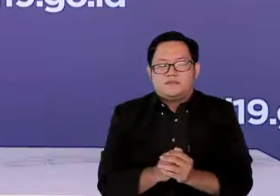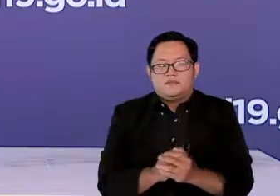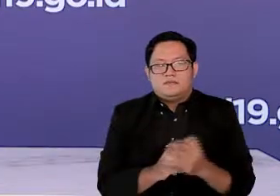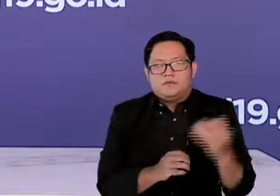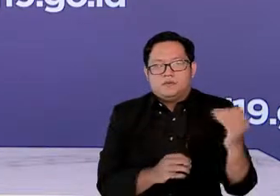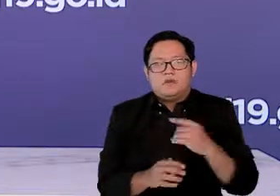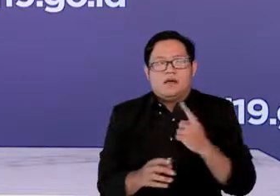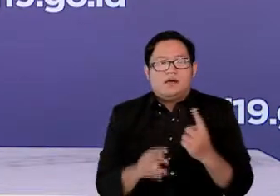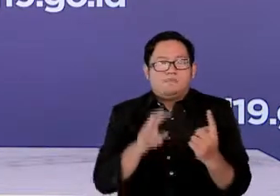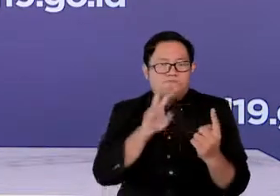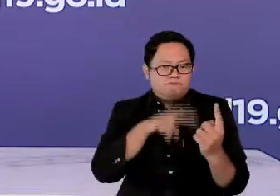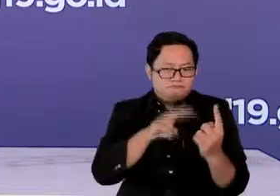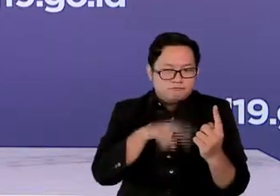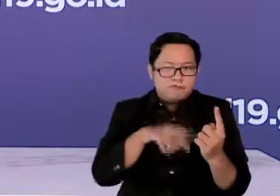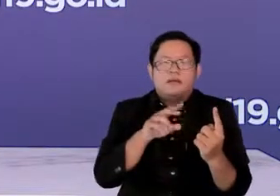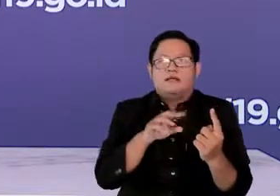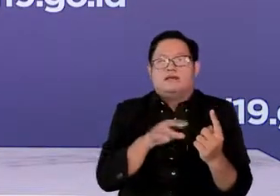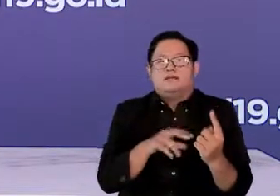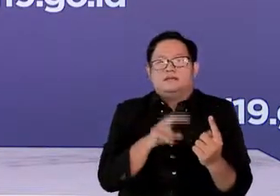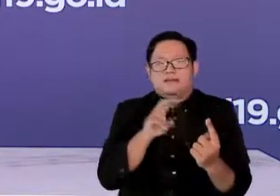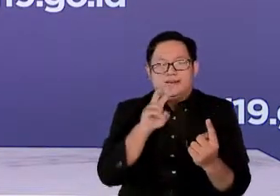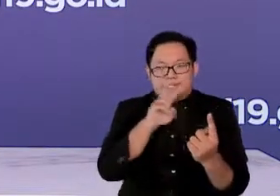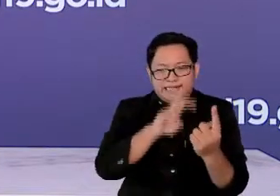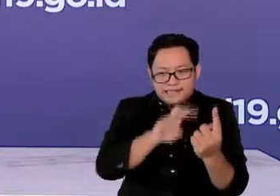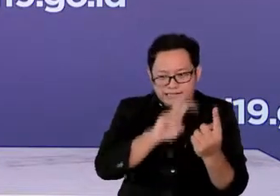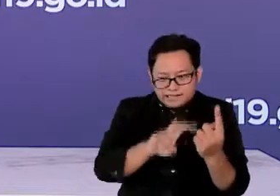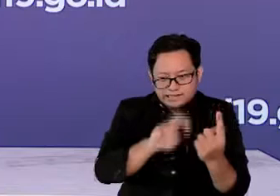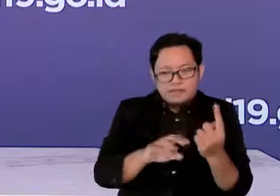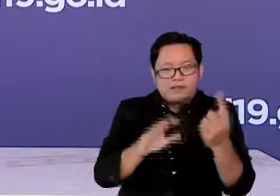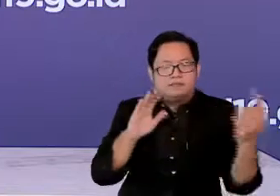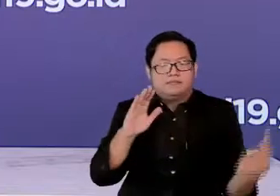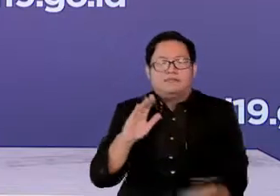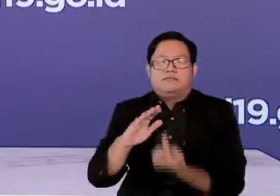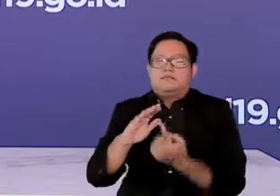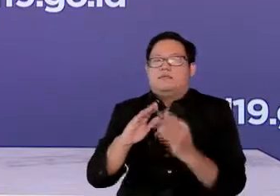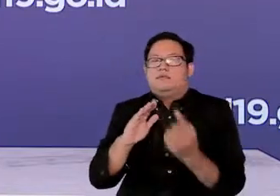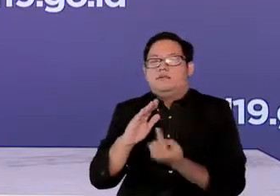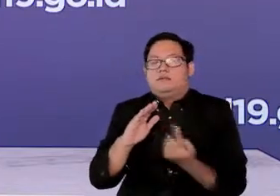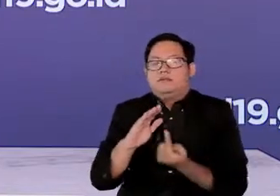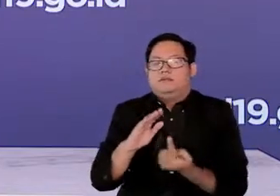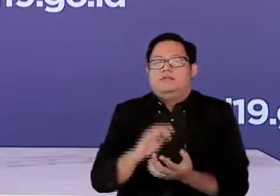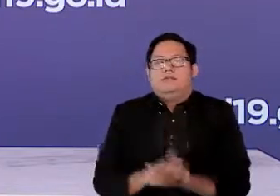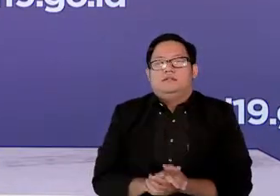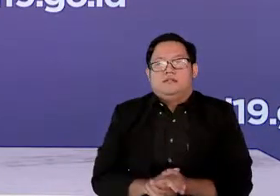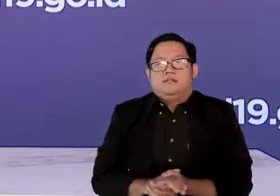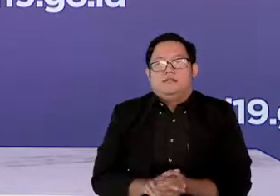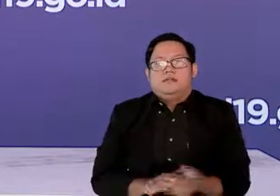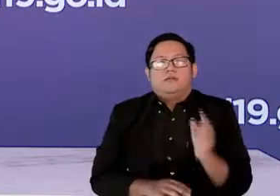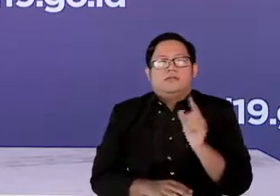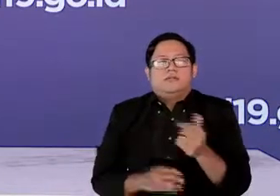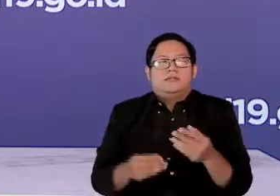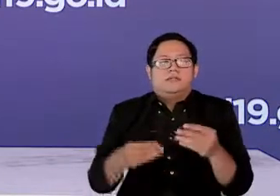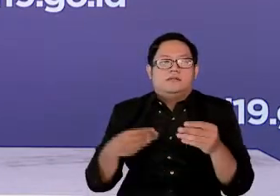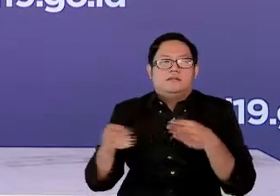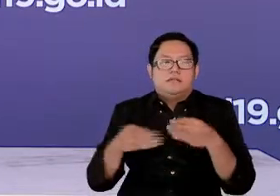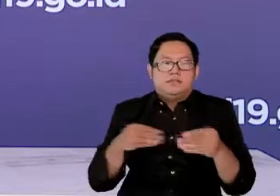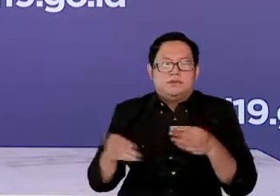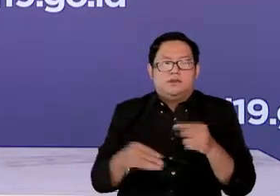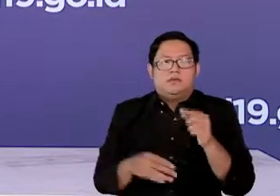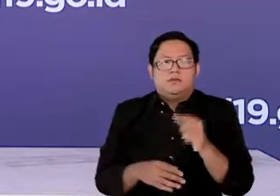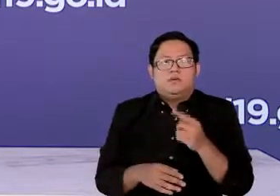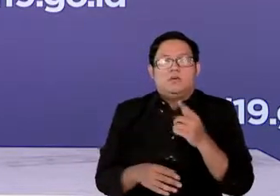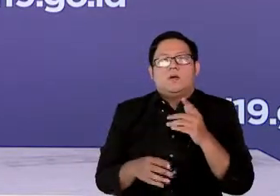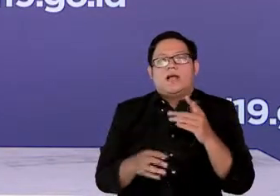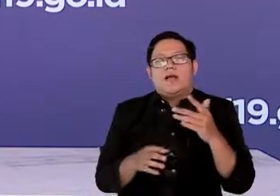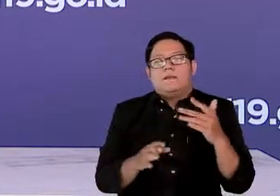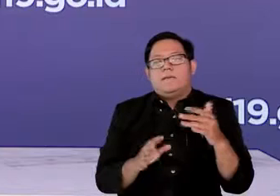exempted from having quarantine for 8 days. This is in order to provide flexibility for state activities